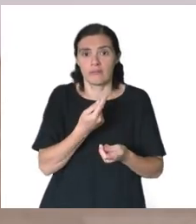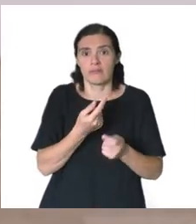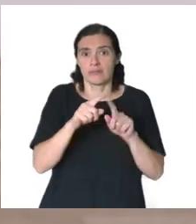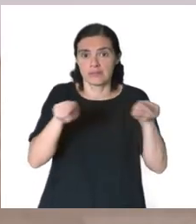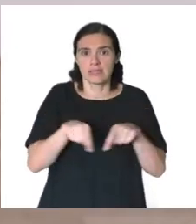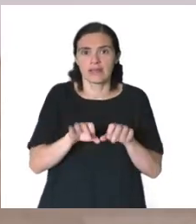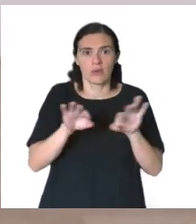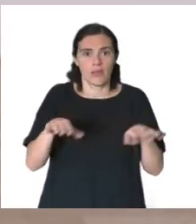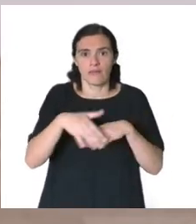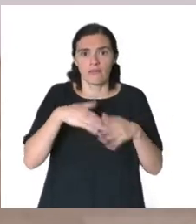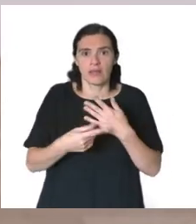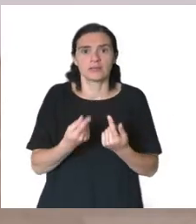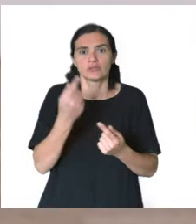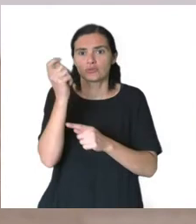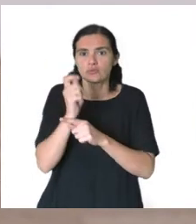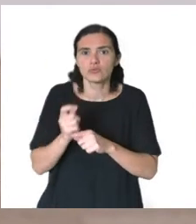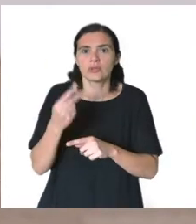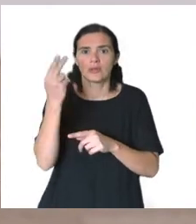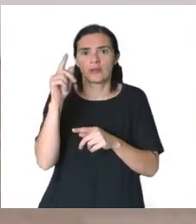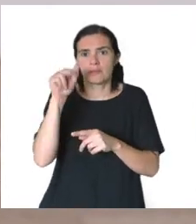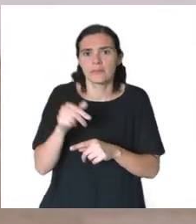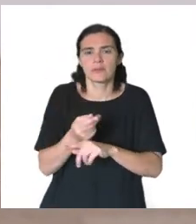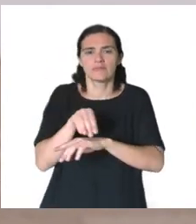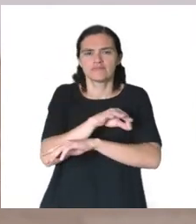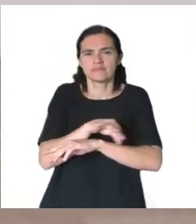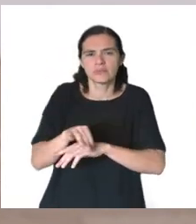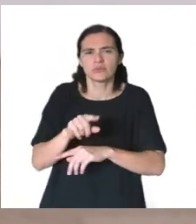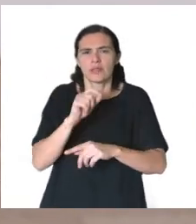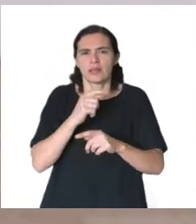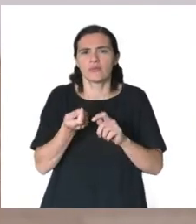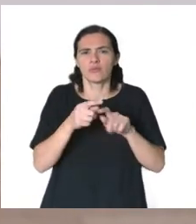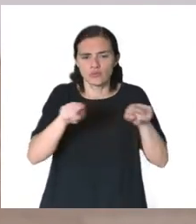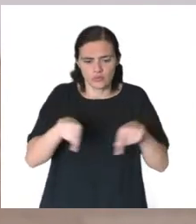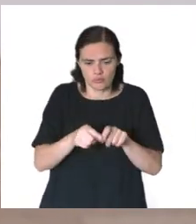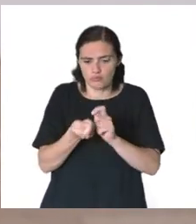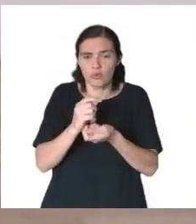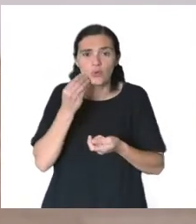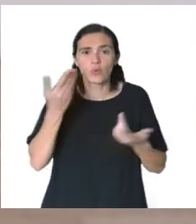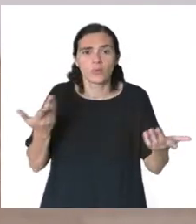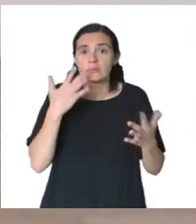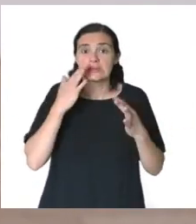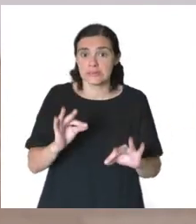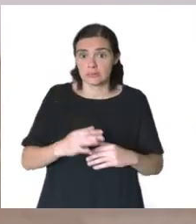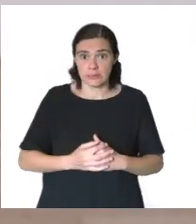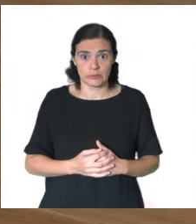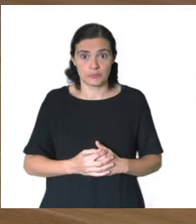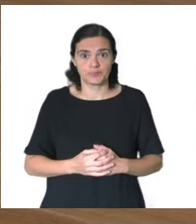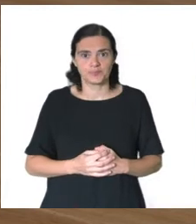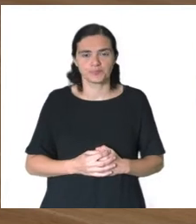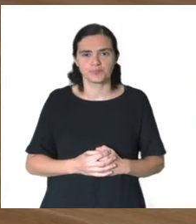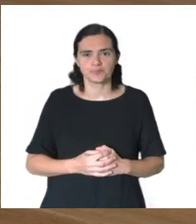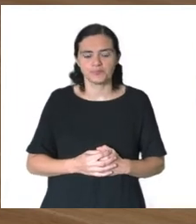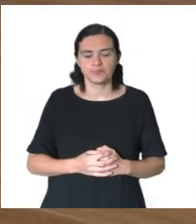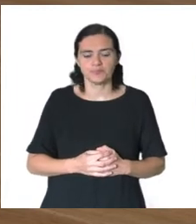she does for painting, sculpture, music, architecture, everyday life. She changed the room. How? Well, it's very